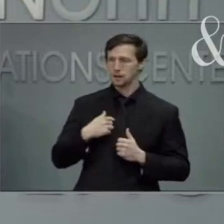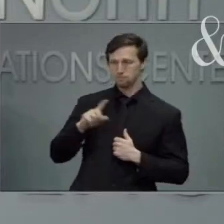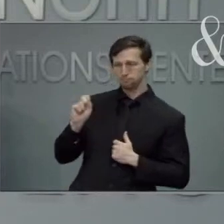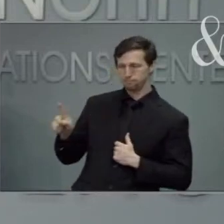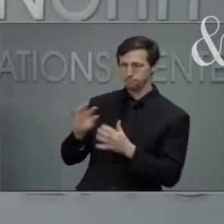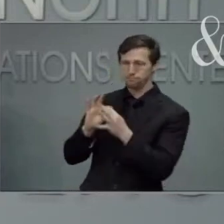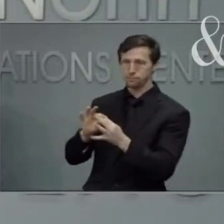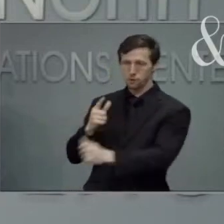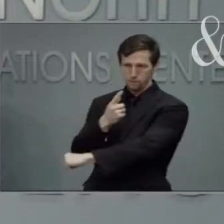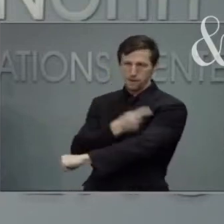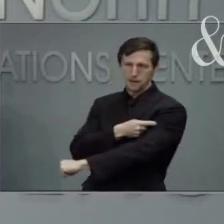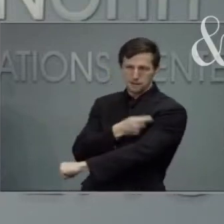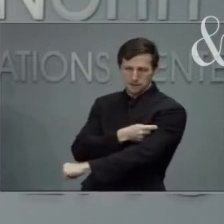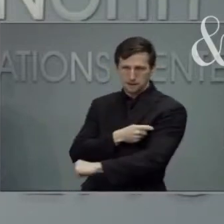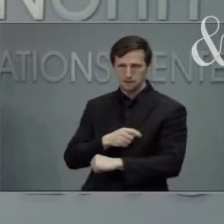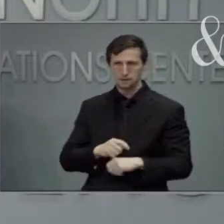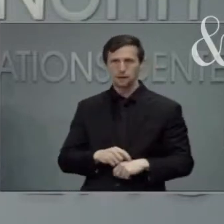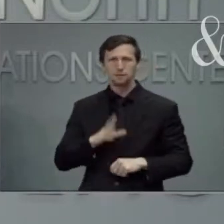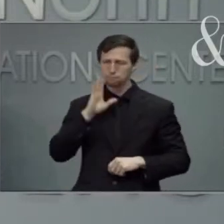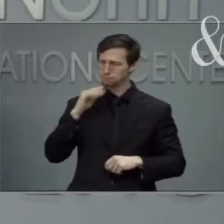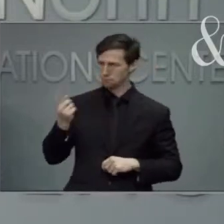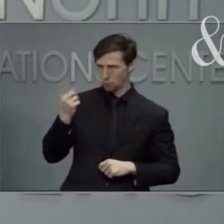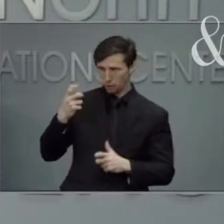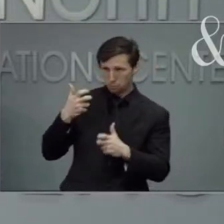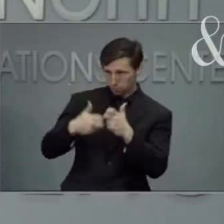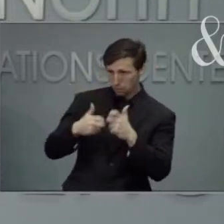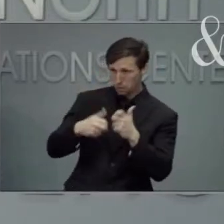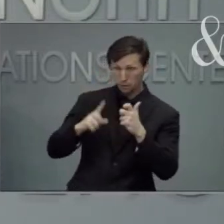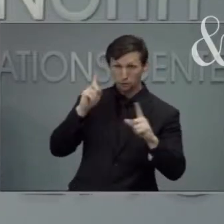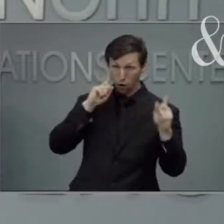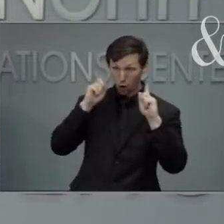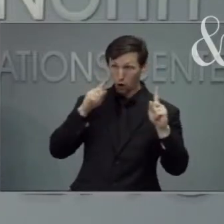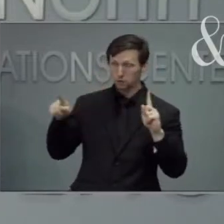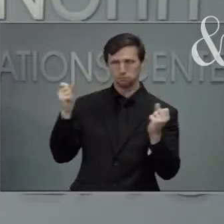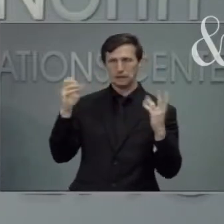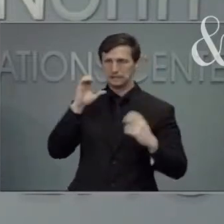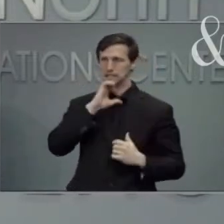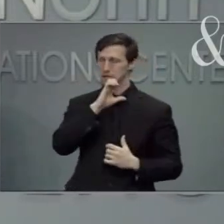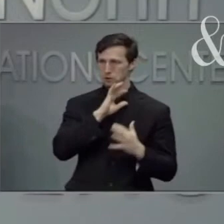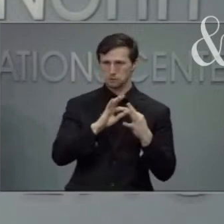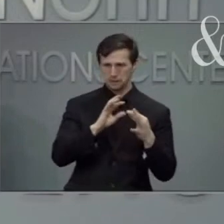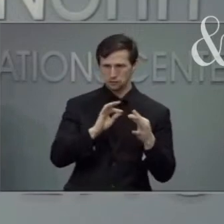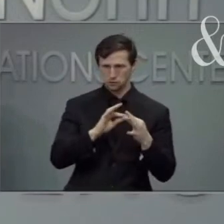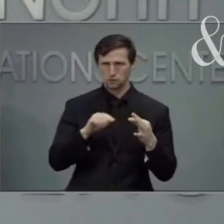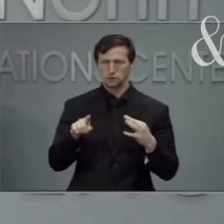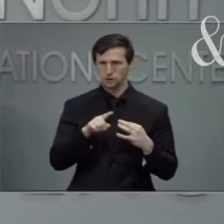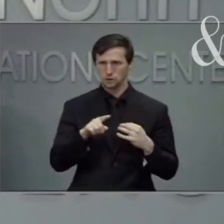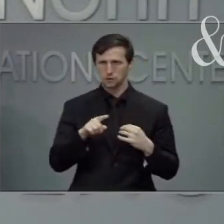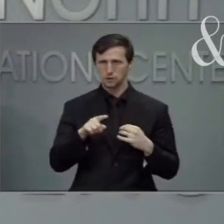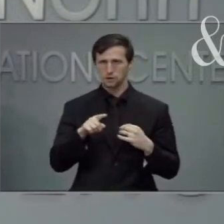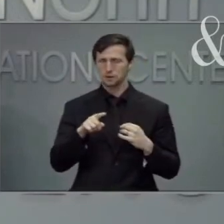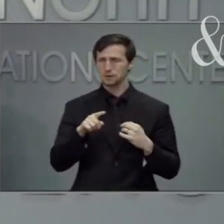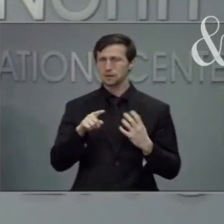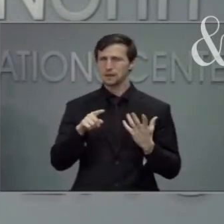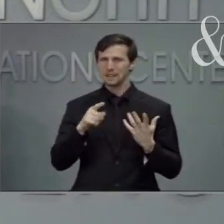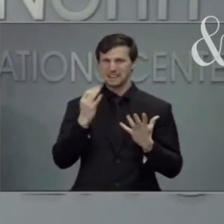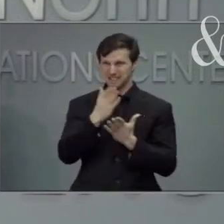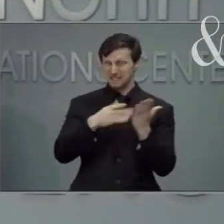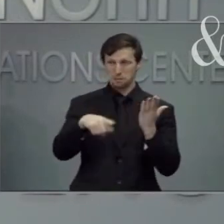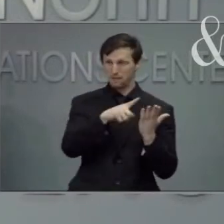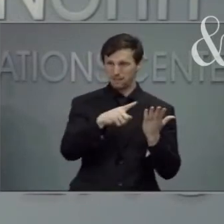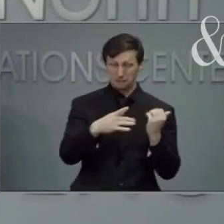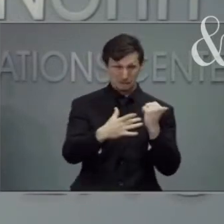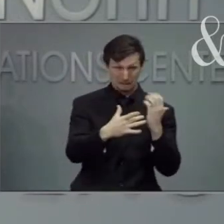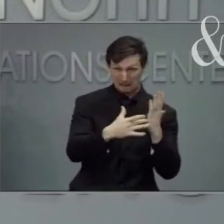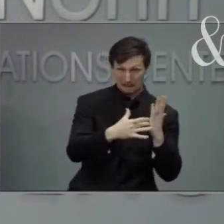with vaccines. One of the issues we've heard with seniors specifically is that, of course, not all of them are technologically savvy. Some don't have